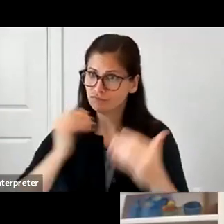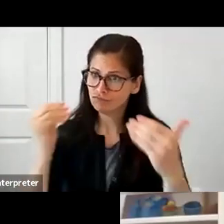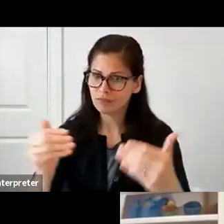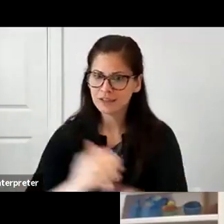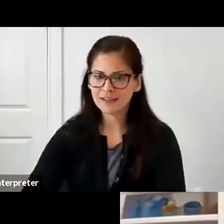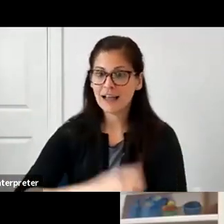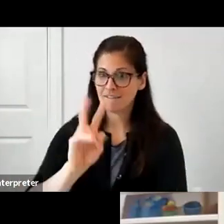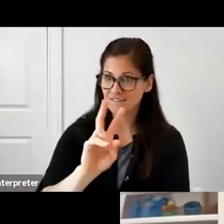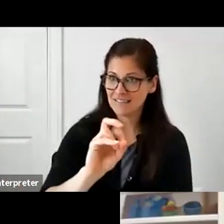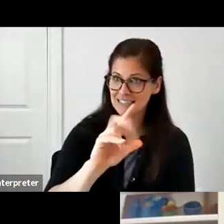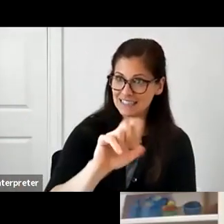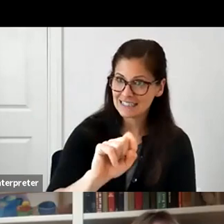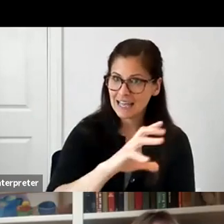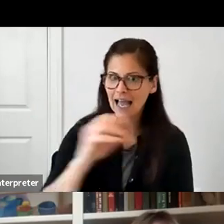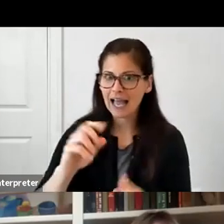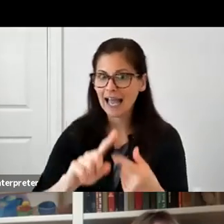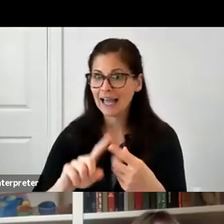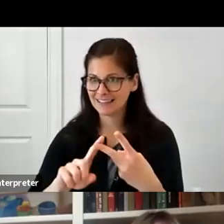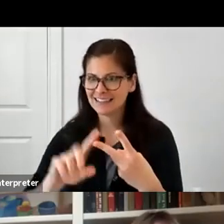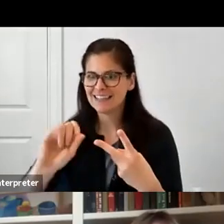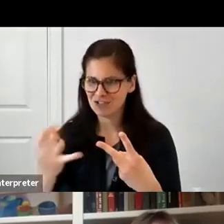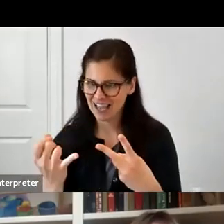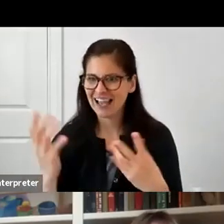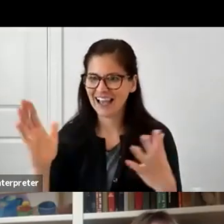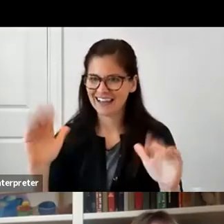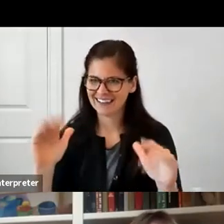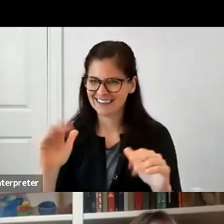There we have Vincent, and here comes EJ.